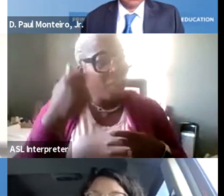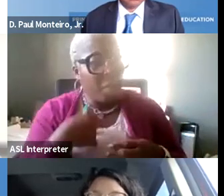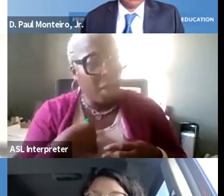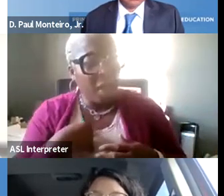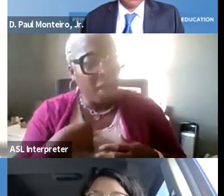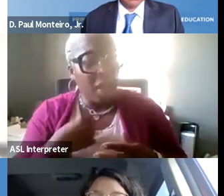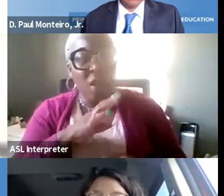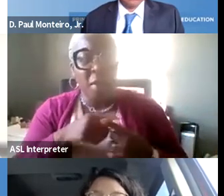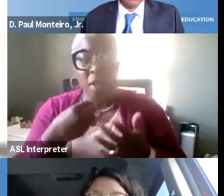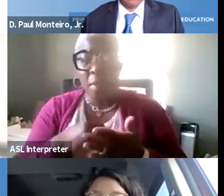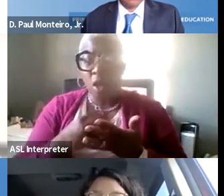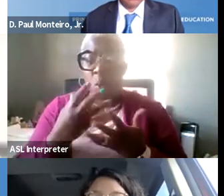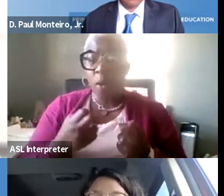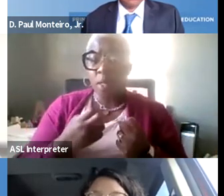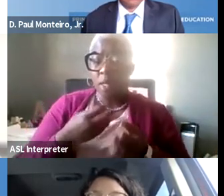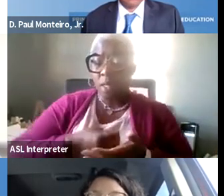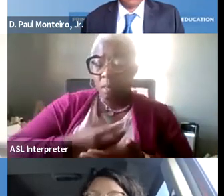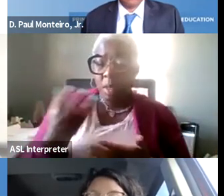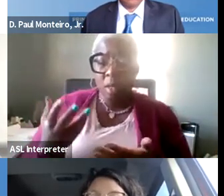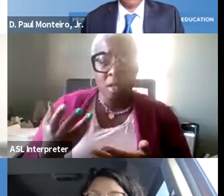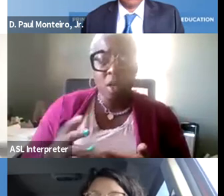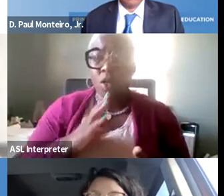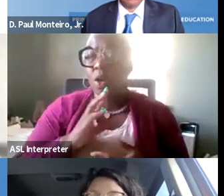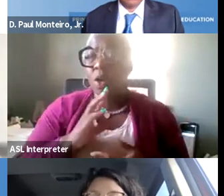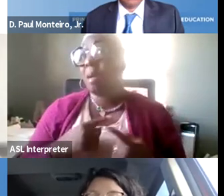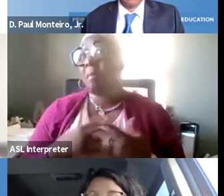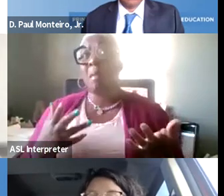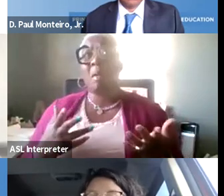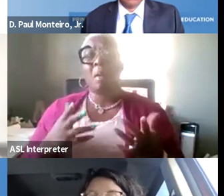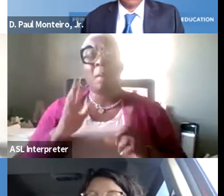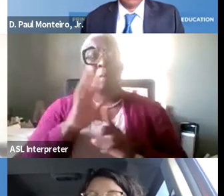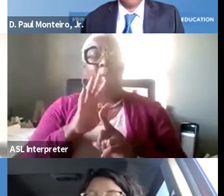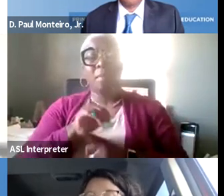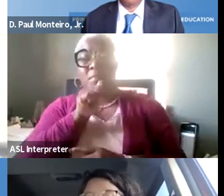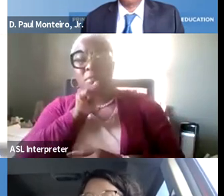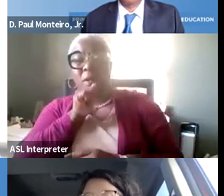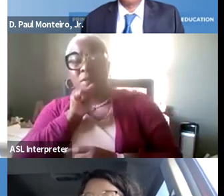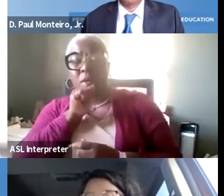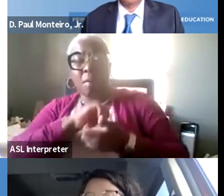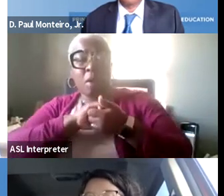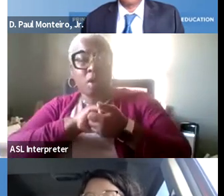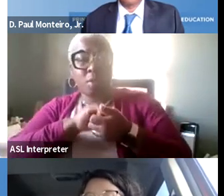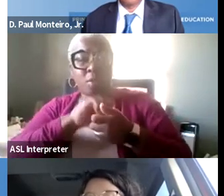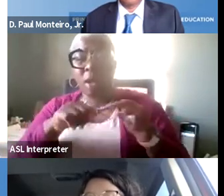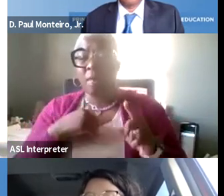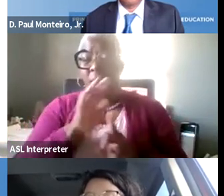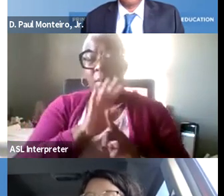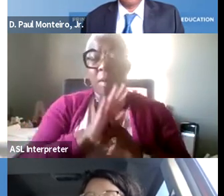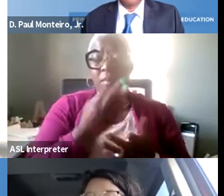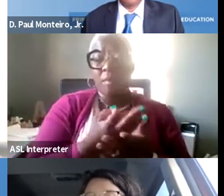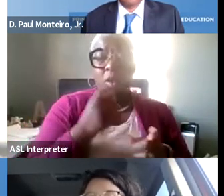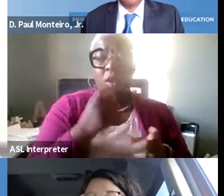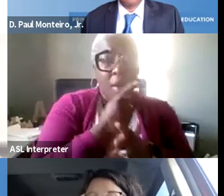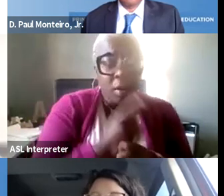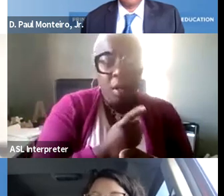talking about the money that you want to spend. And then you're talking about these public-private partnerships when you can't even get the public funding correct on what